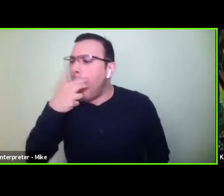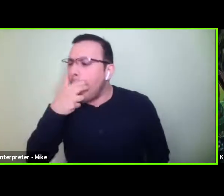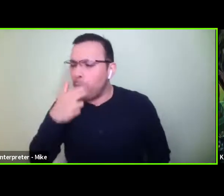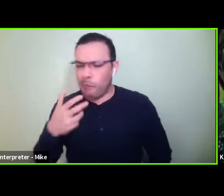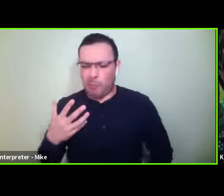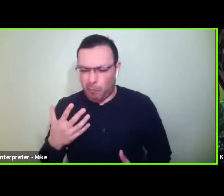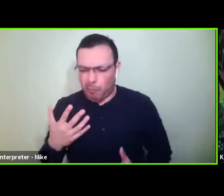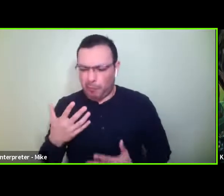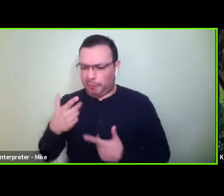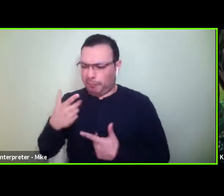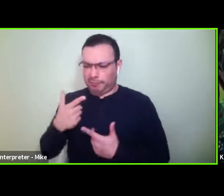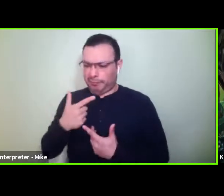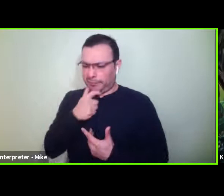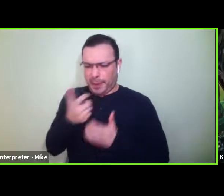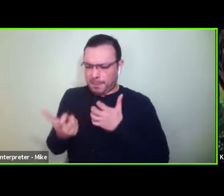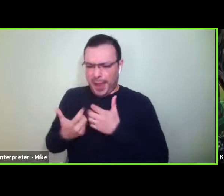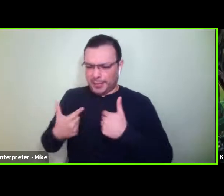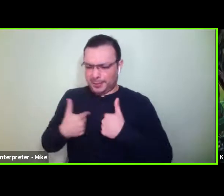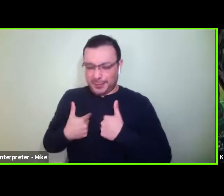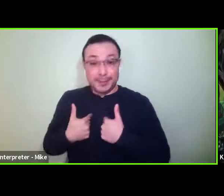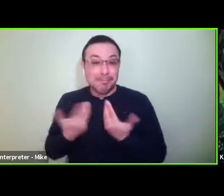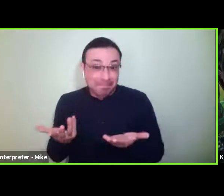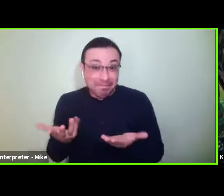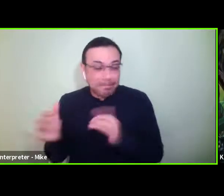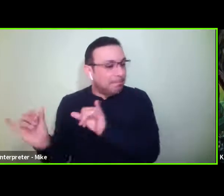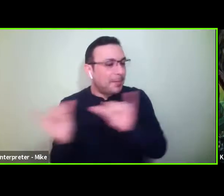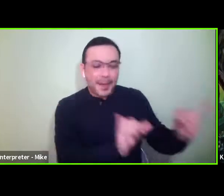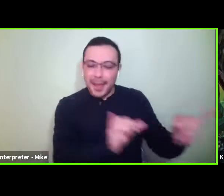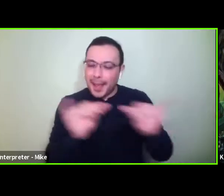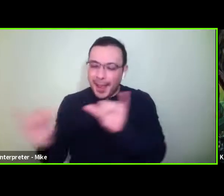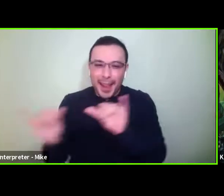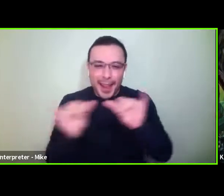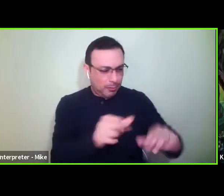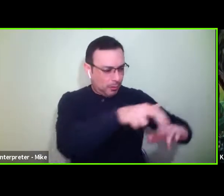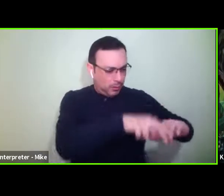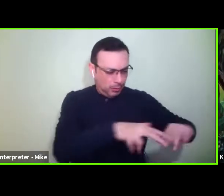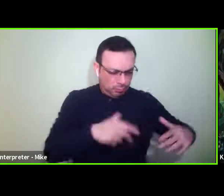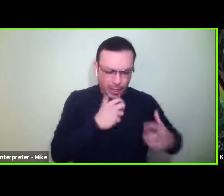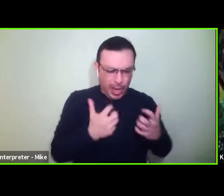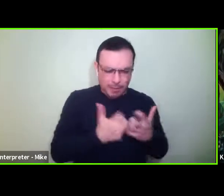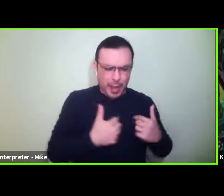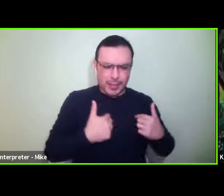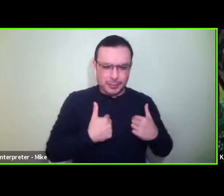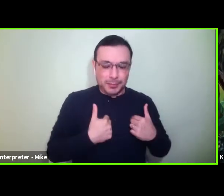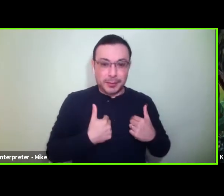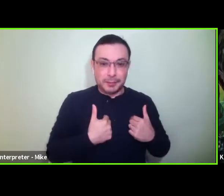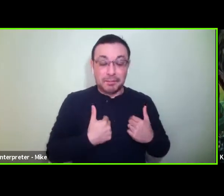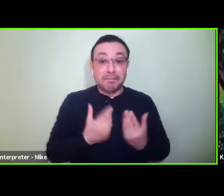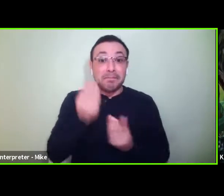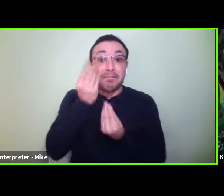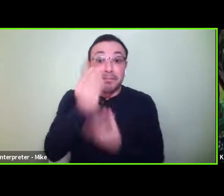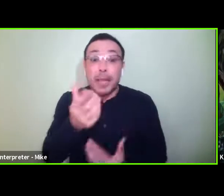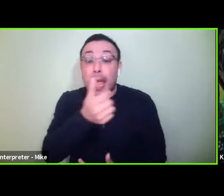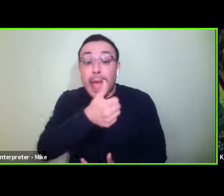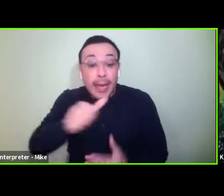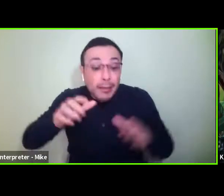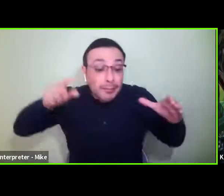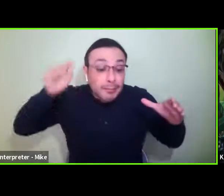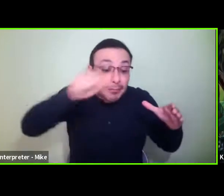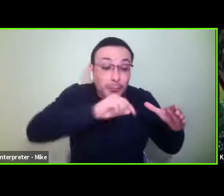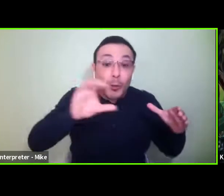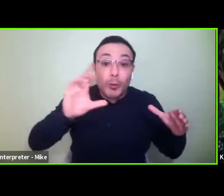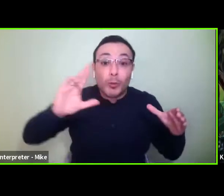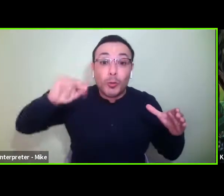Engineering at home, Cripping space. Every disabled person is an engineer. is the philosophy undergirding